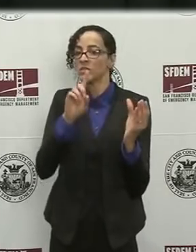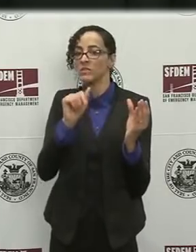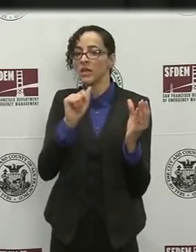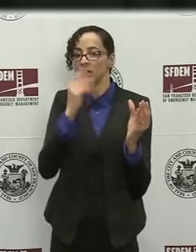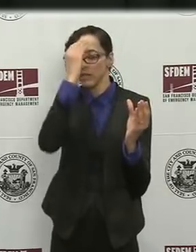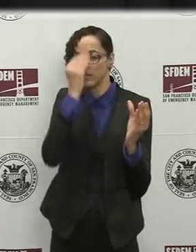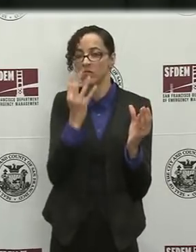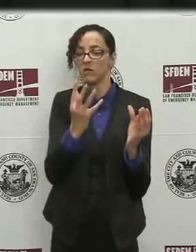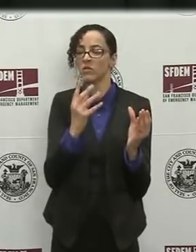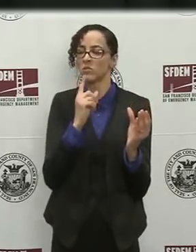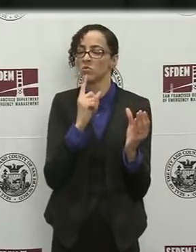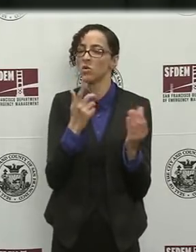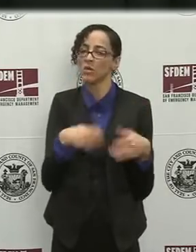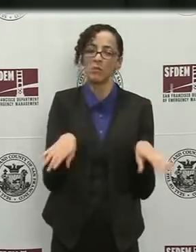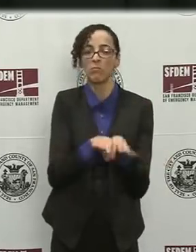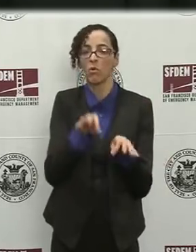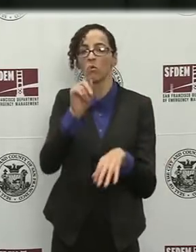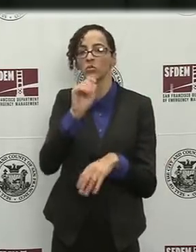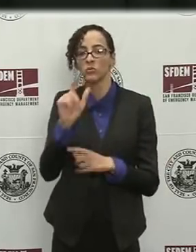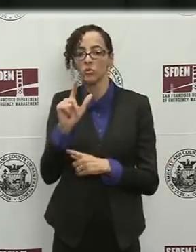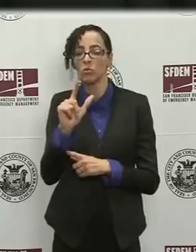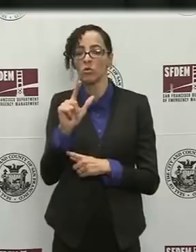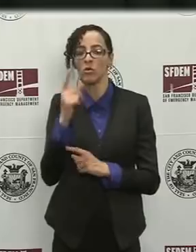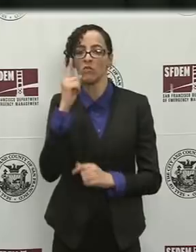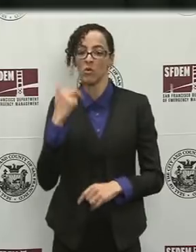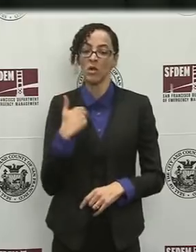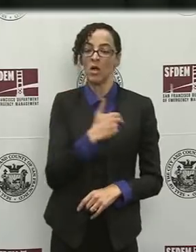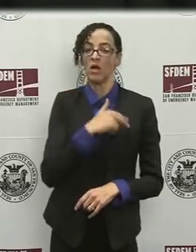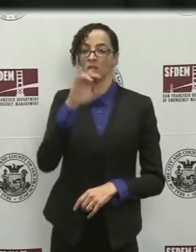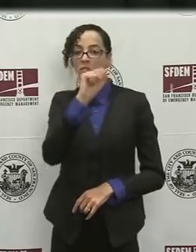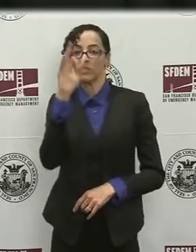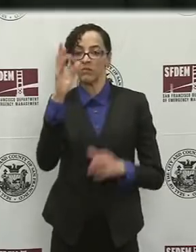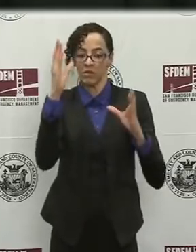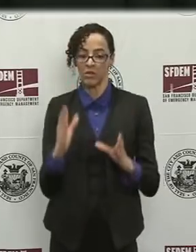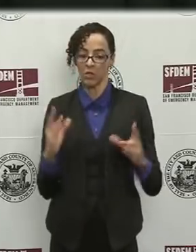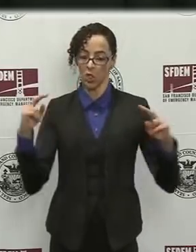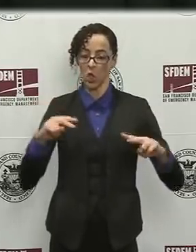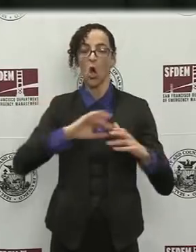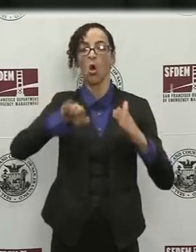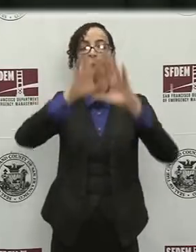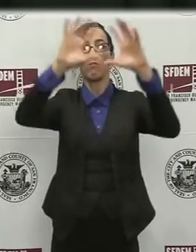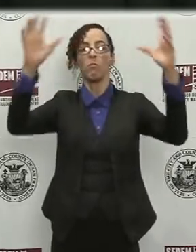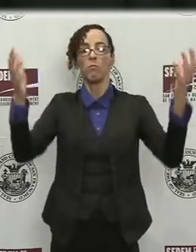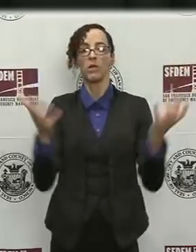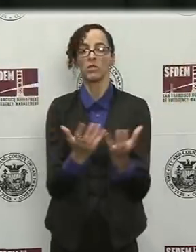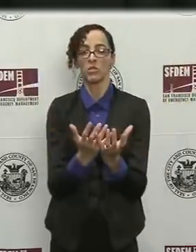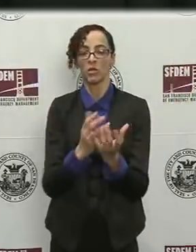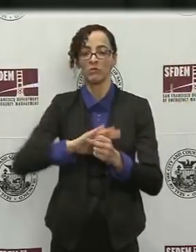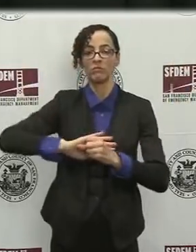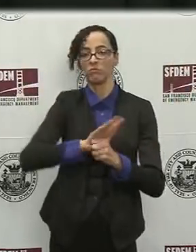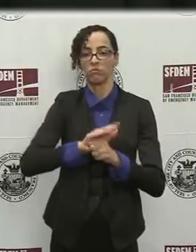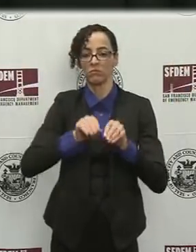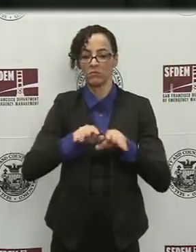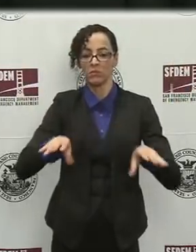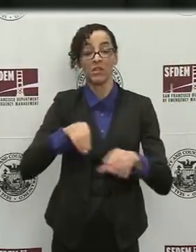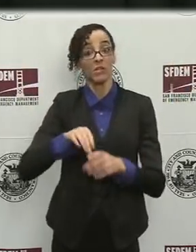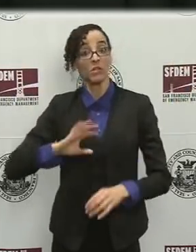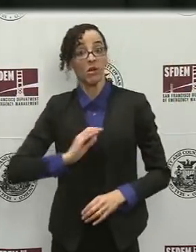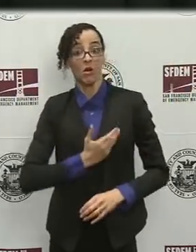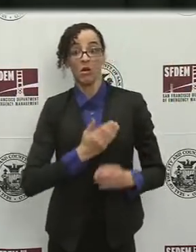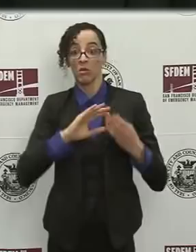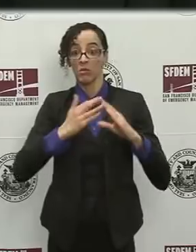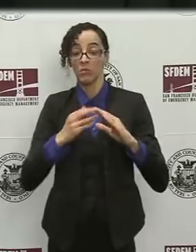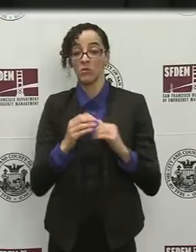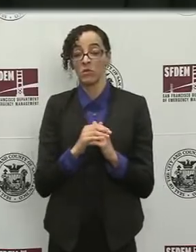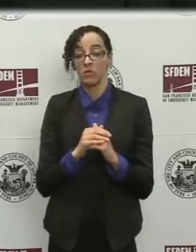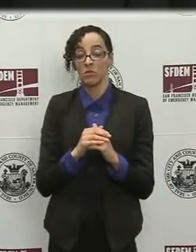whole picture of the coronavirus pandemic in our community. This knowledge can help us all